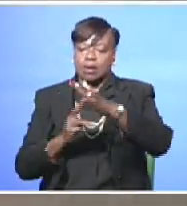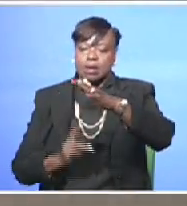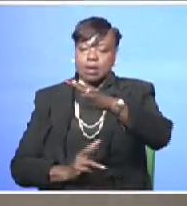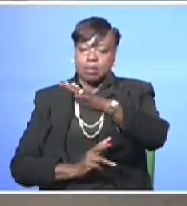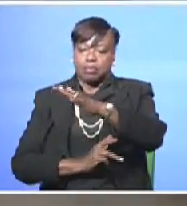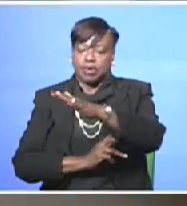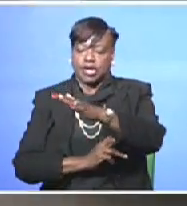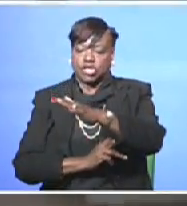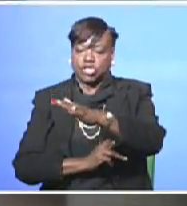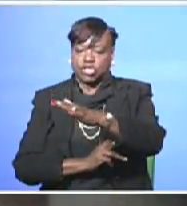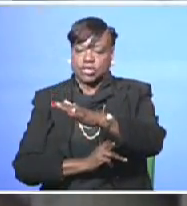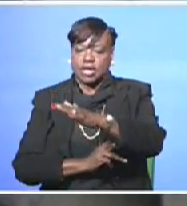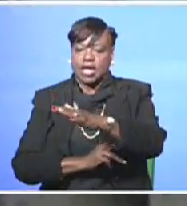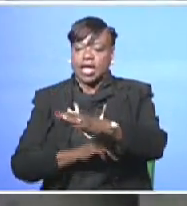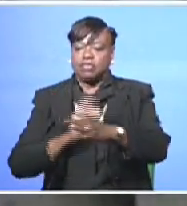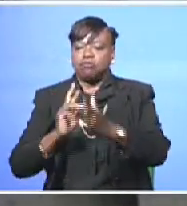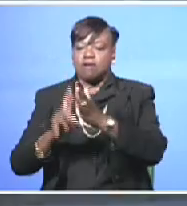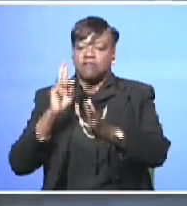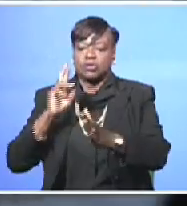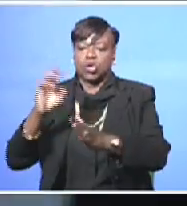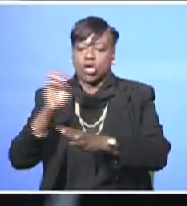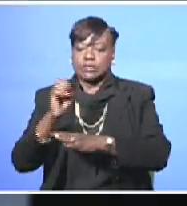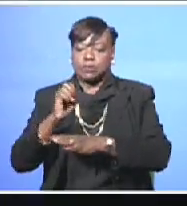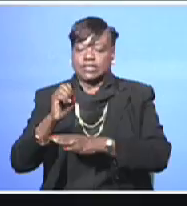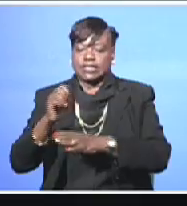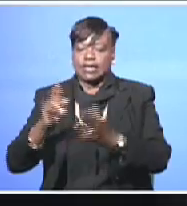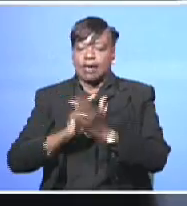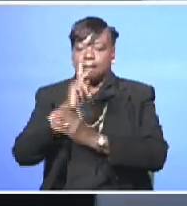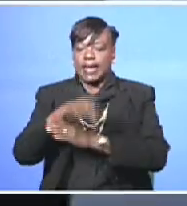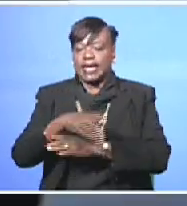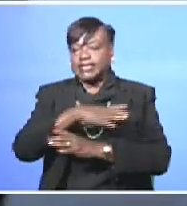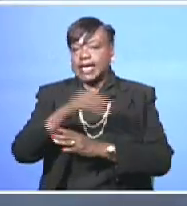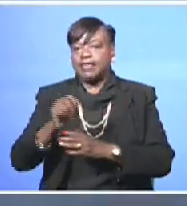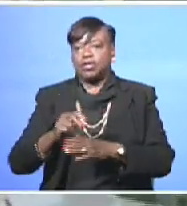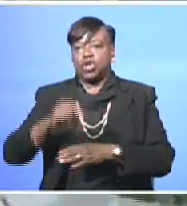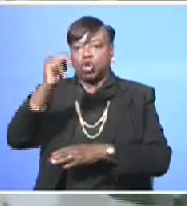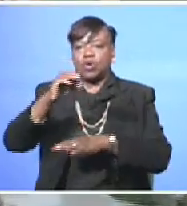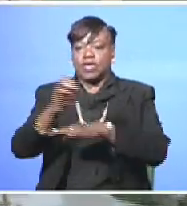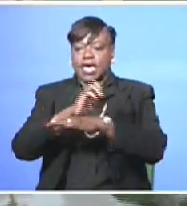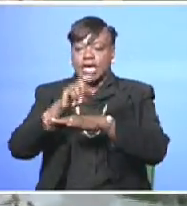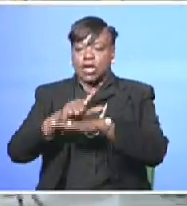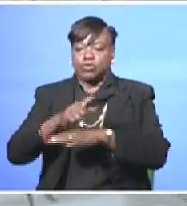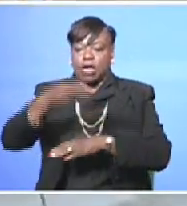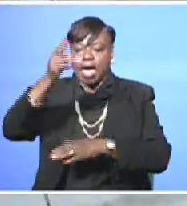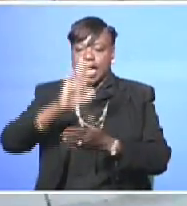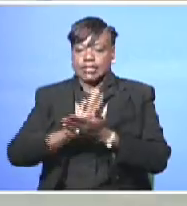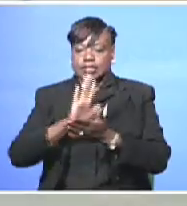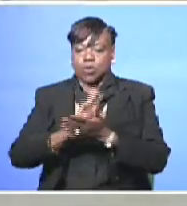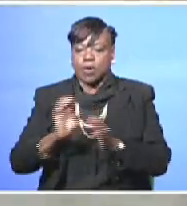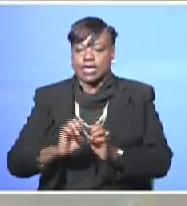Sewerage Corporation's reverse osmosis plant in the Bogue, and the North Eleuthera High School, where an expansion